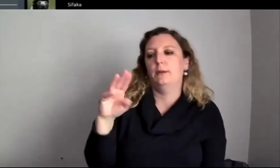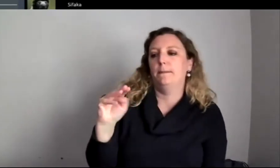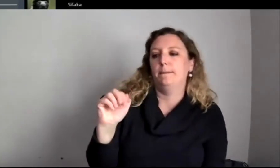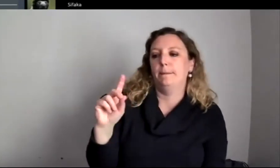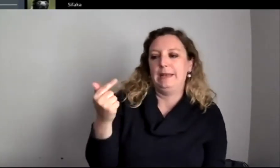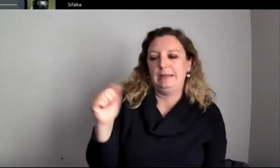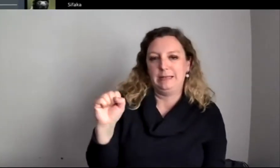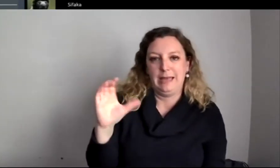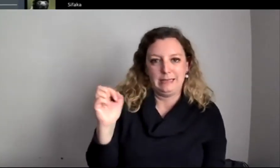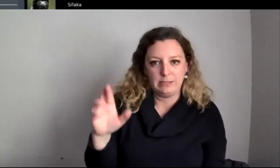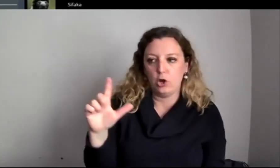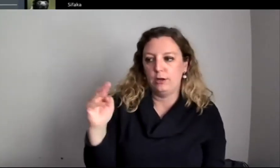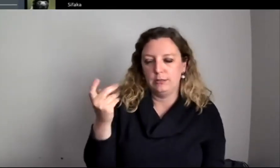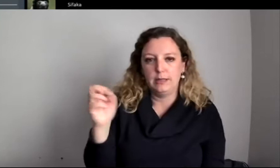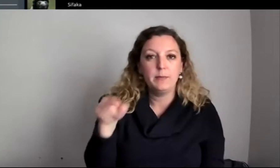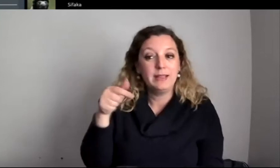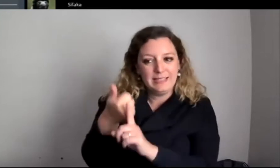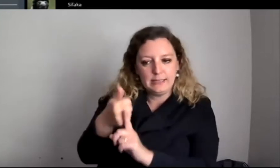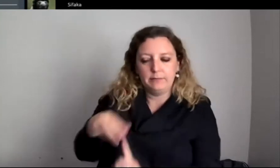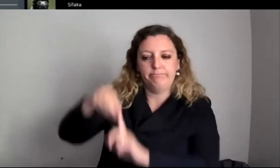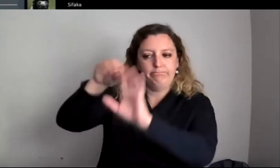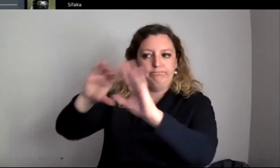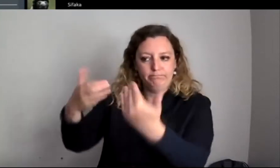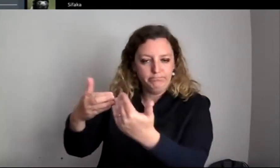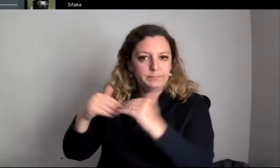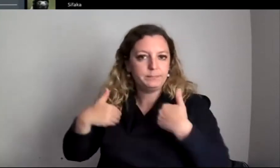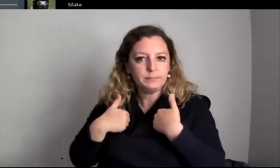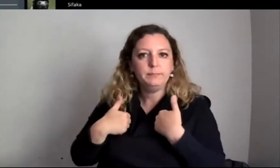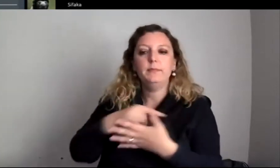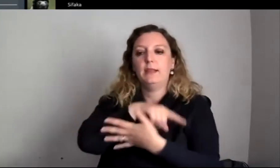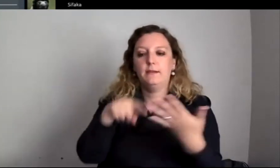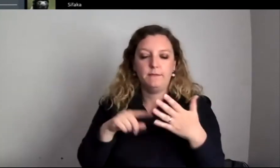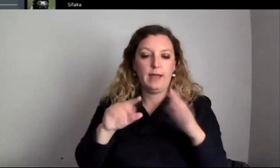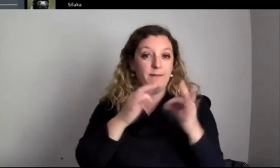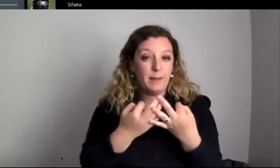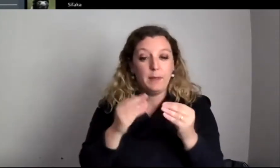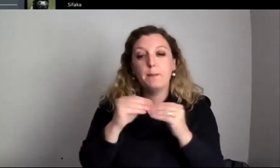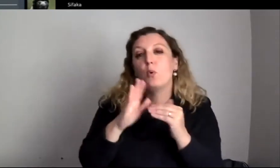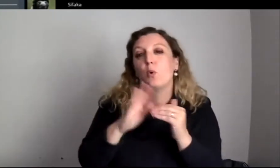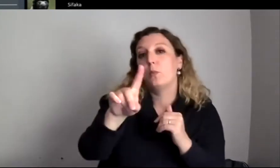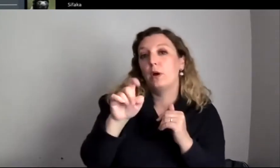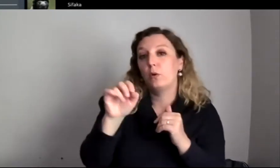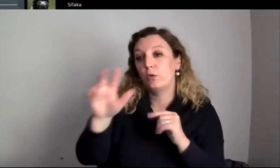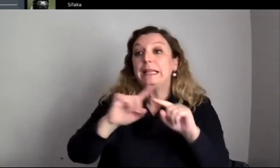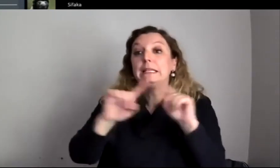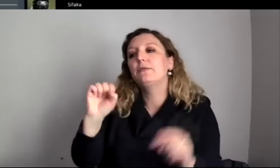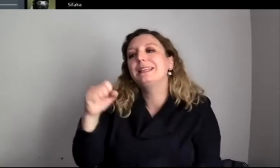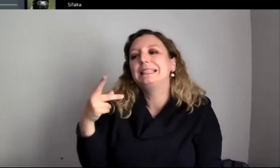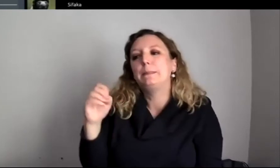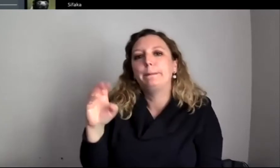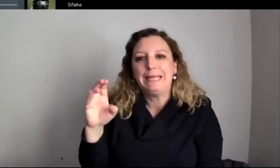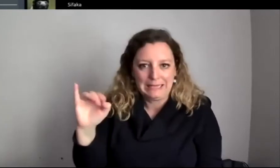This is a taxonomically diverse group of animals. So there are 5 families, more than 103 different species. You can